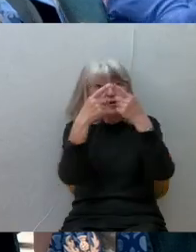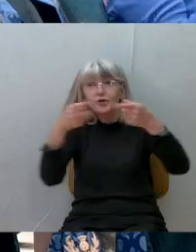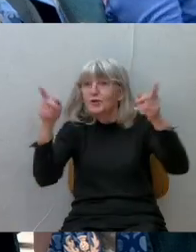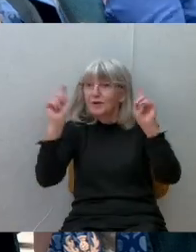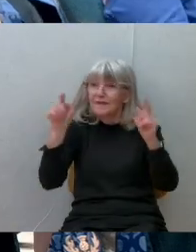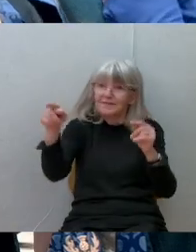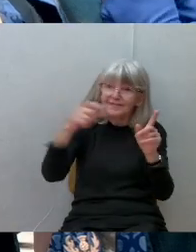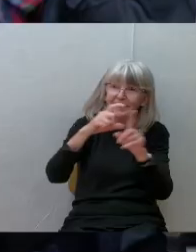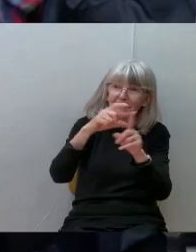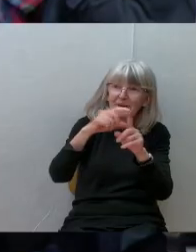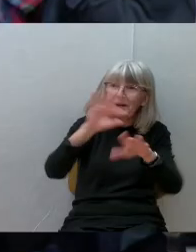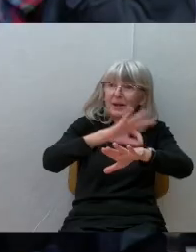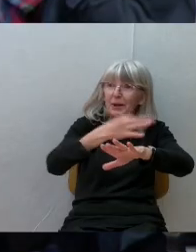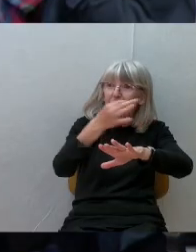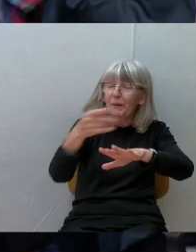Dundee blue.